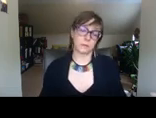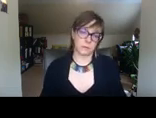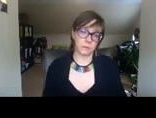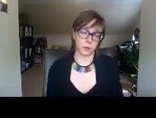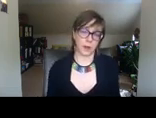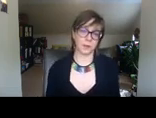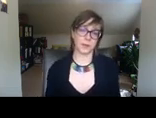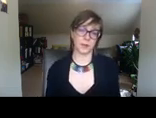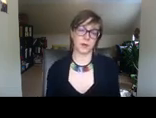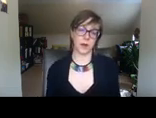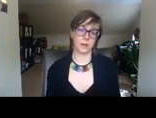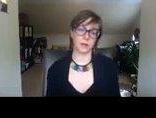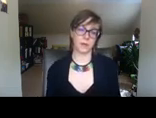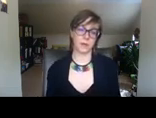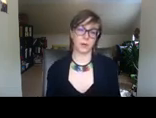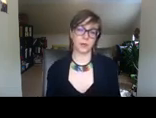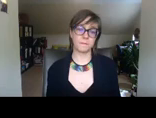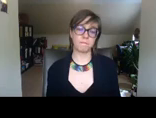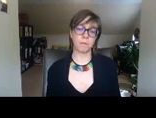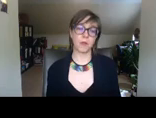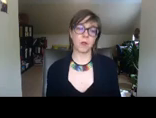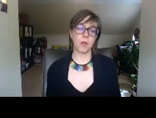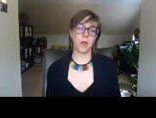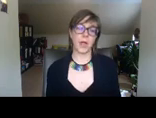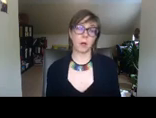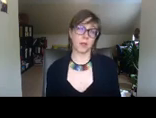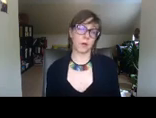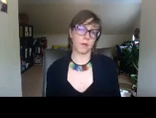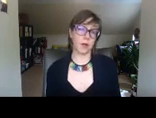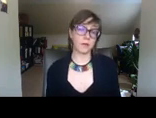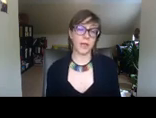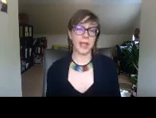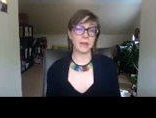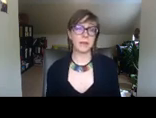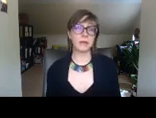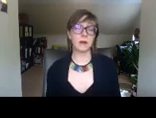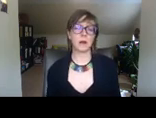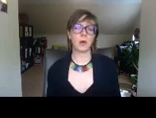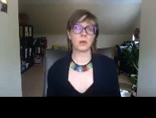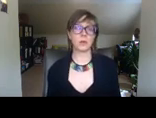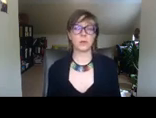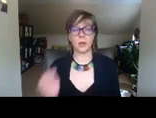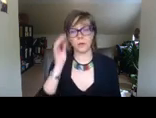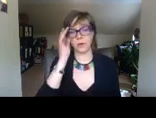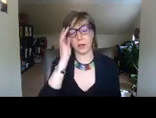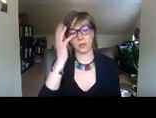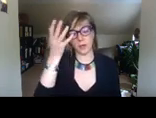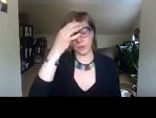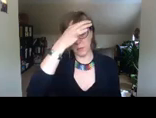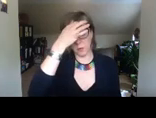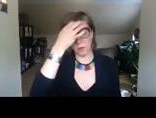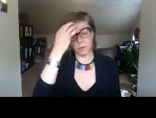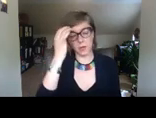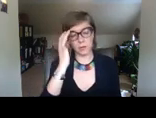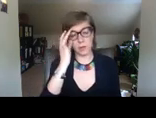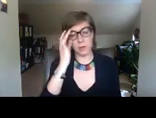interpreters, perhaps because they don't have them in person, or they don't have enough. And also the other thing, actually, I do